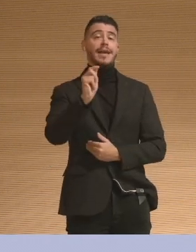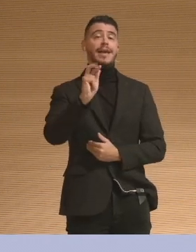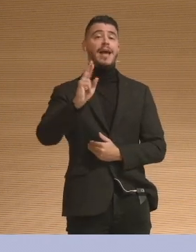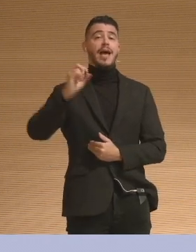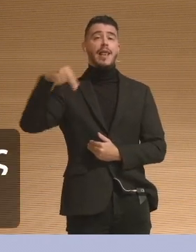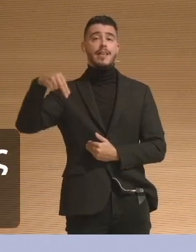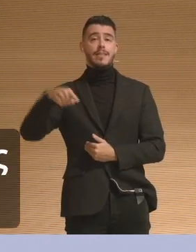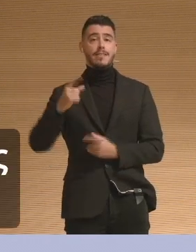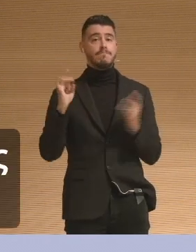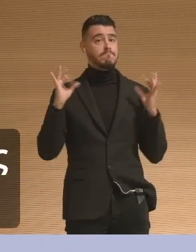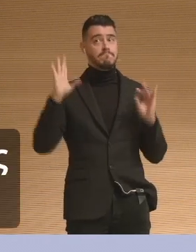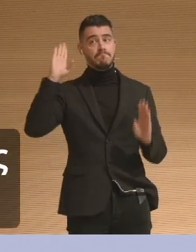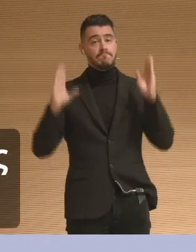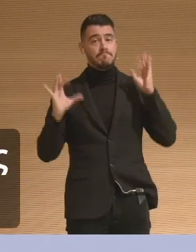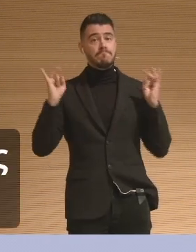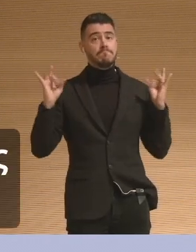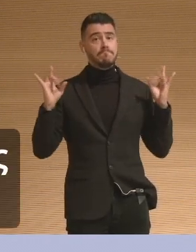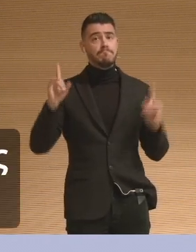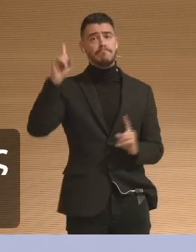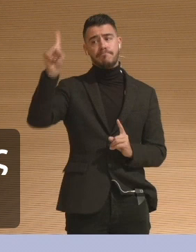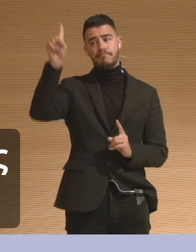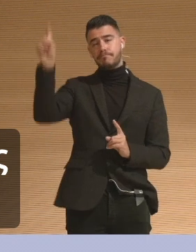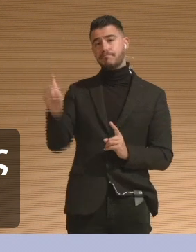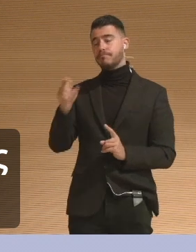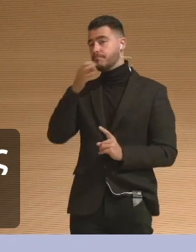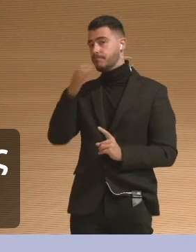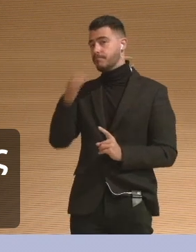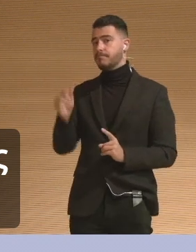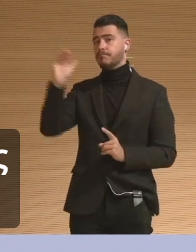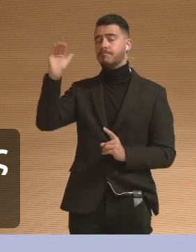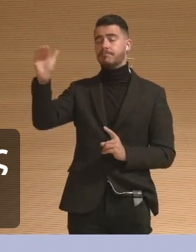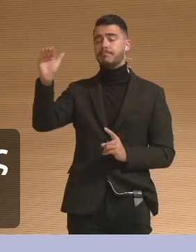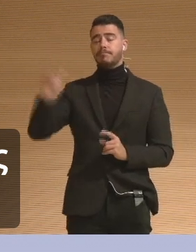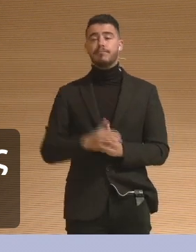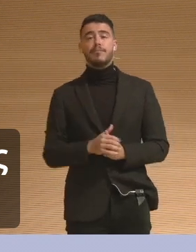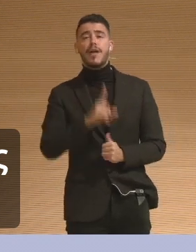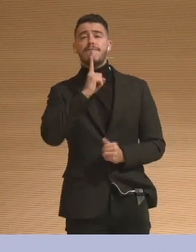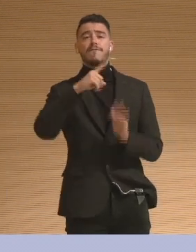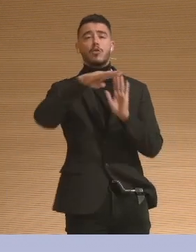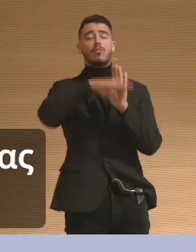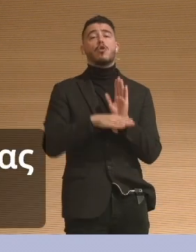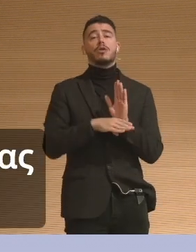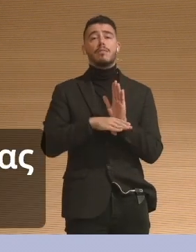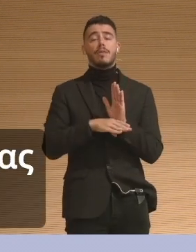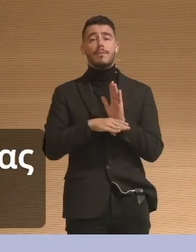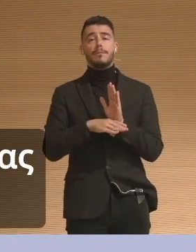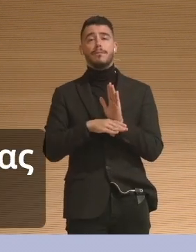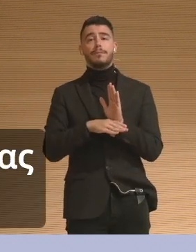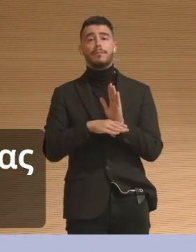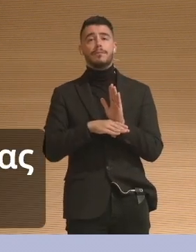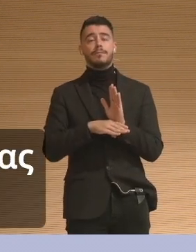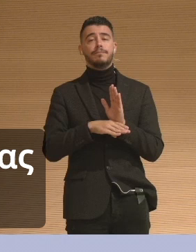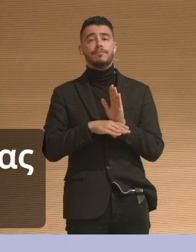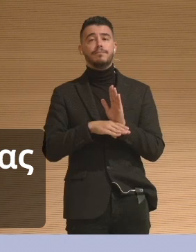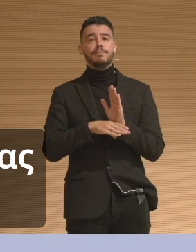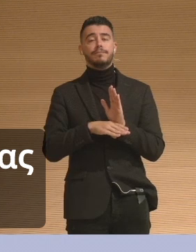No hands raised. Could I quickly ask, how long is the social prescribing program on? So how long does it take for